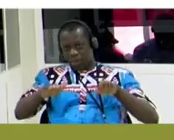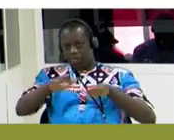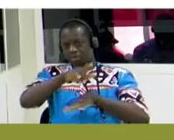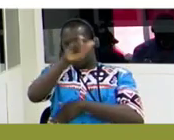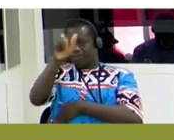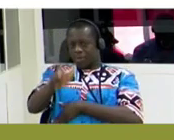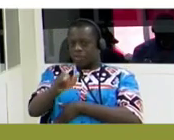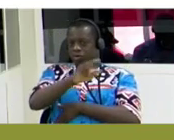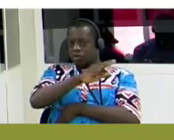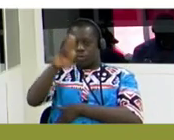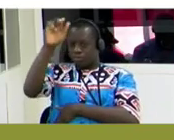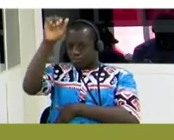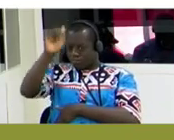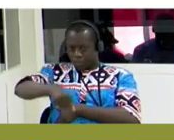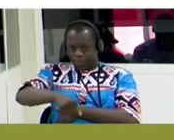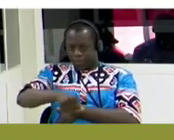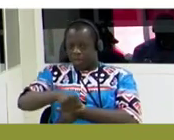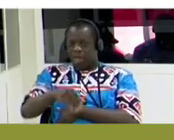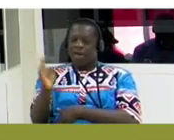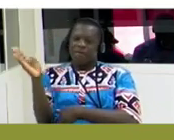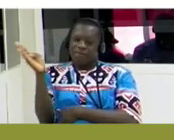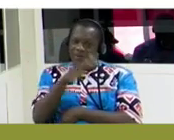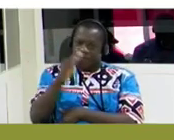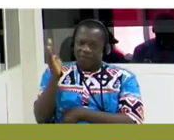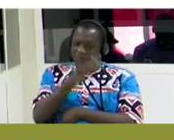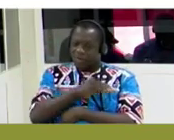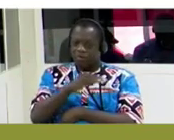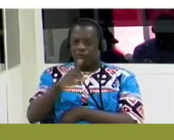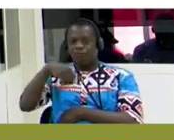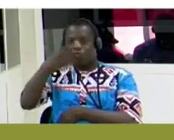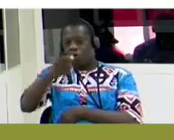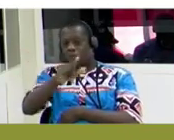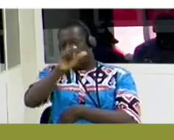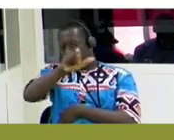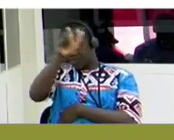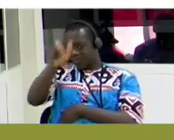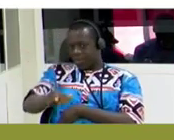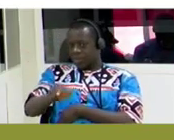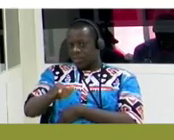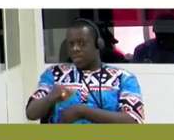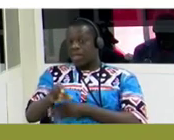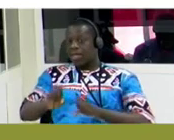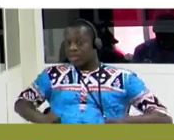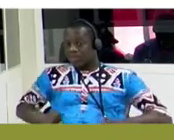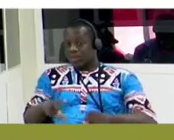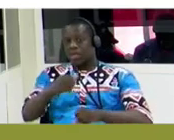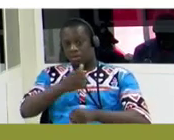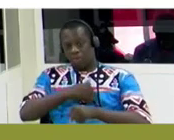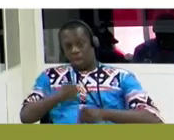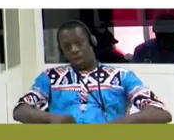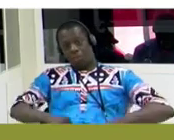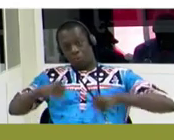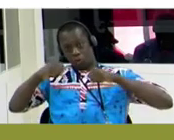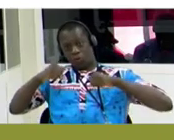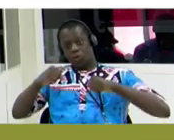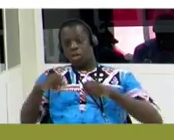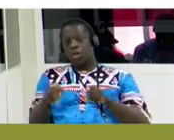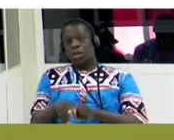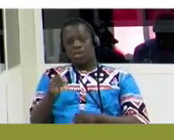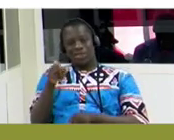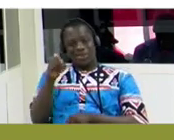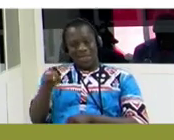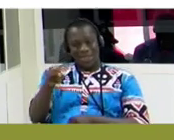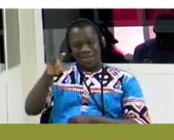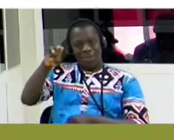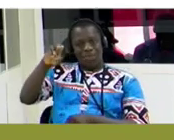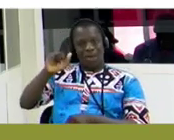boss. Hadn't been that he didn't do it, I will not. Because it's, for me, it's Martin who took me to the mile 2. I never know where this